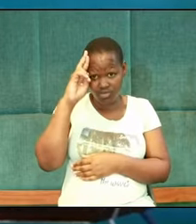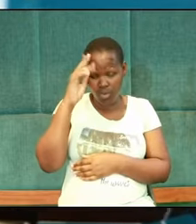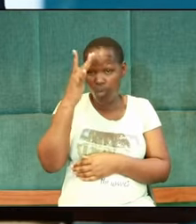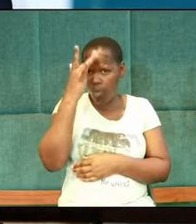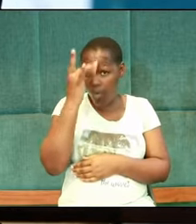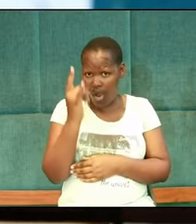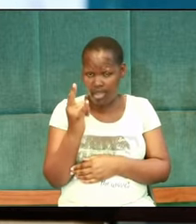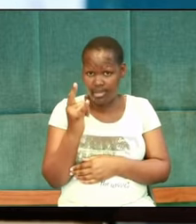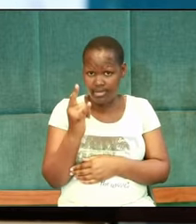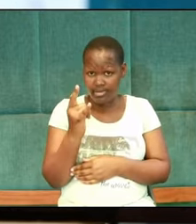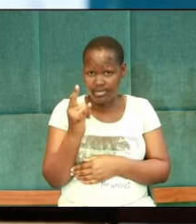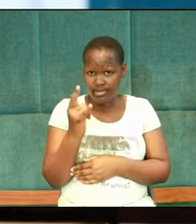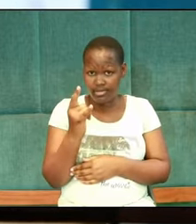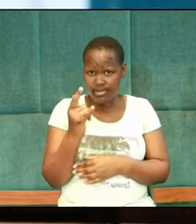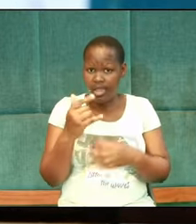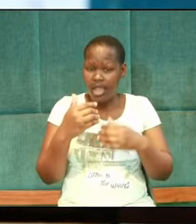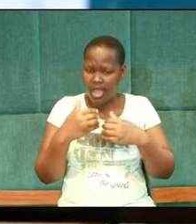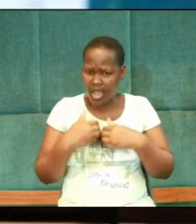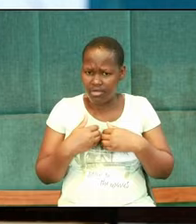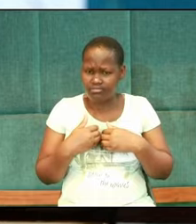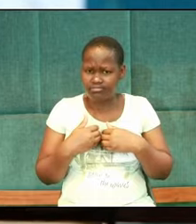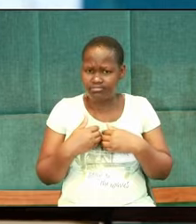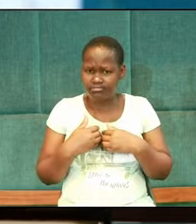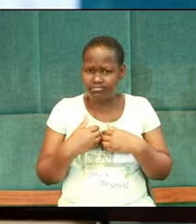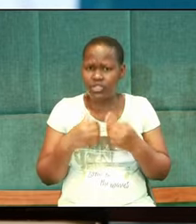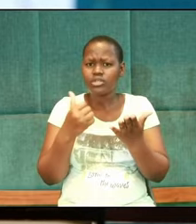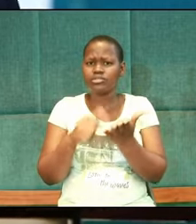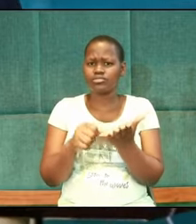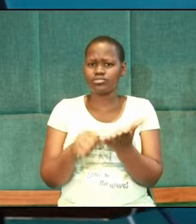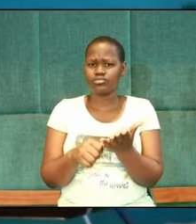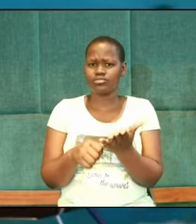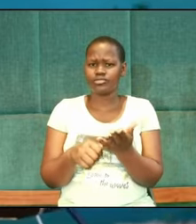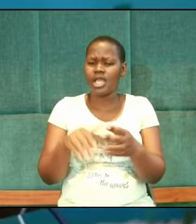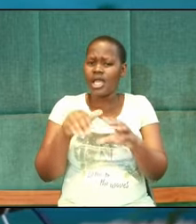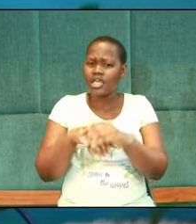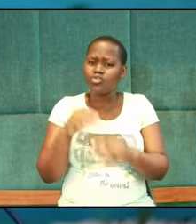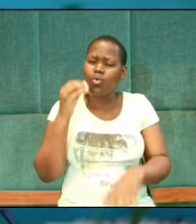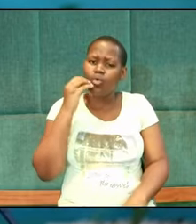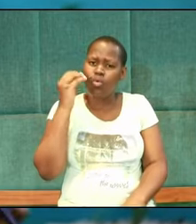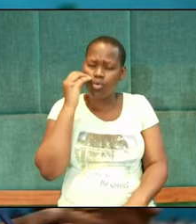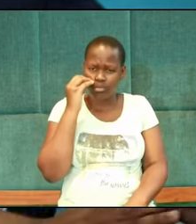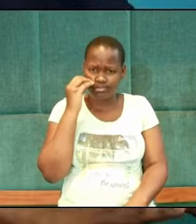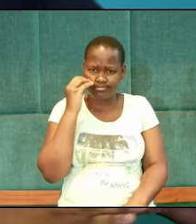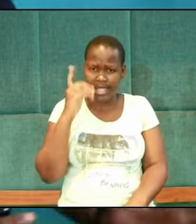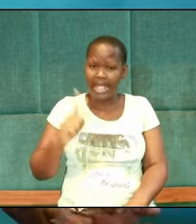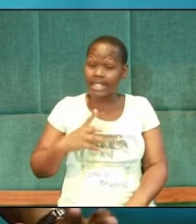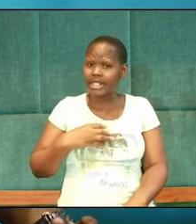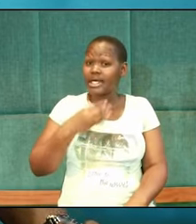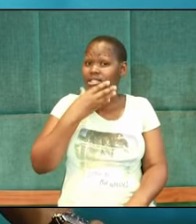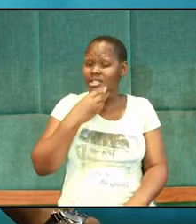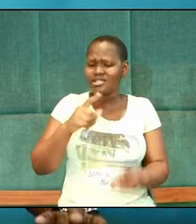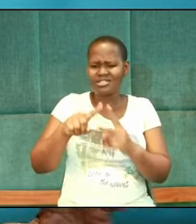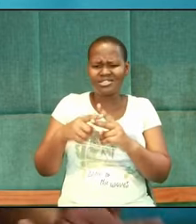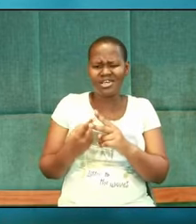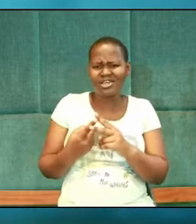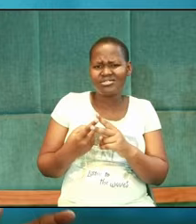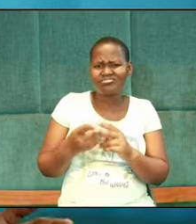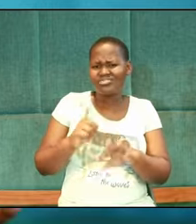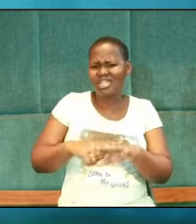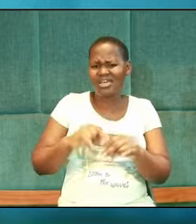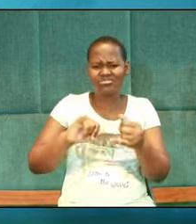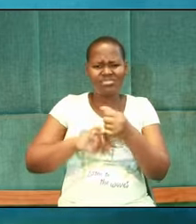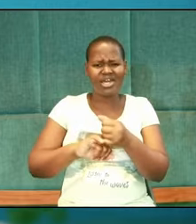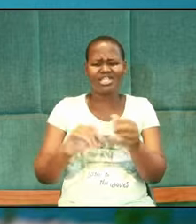why there is a crisis in the home, ladies and gentlemen, it doesn't start when we are